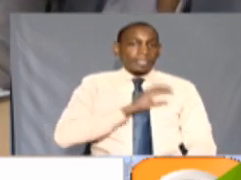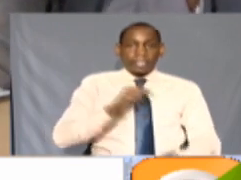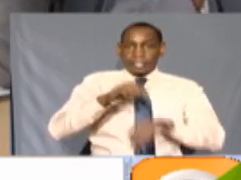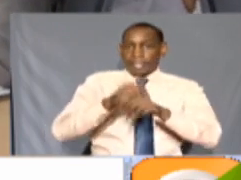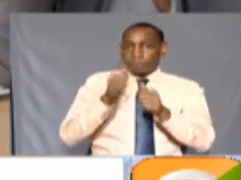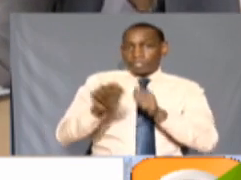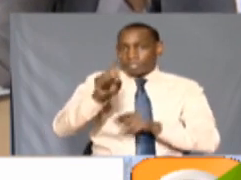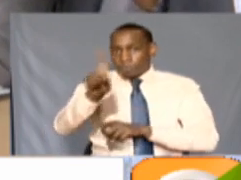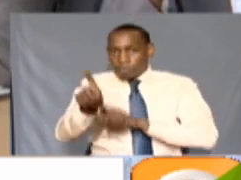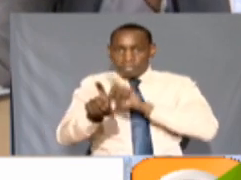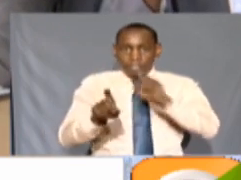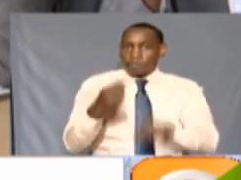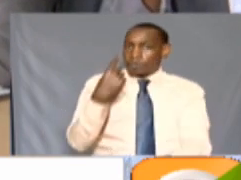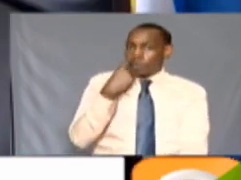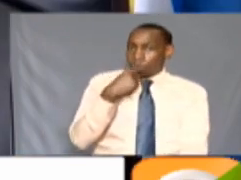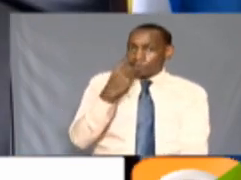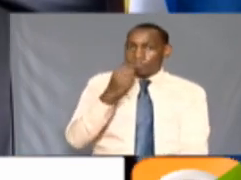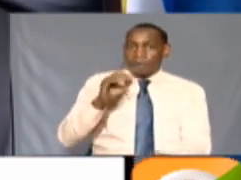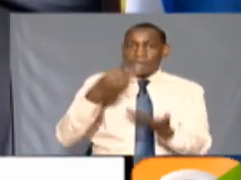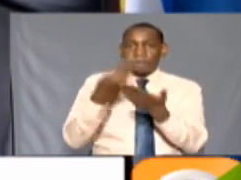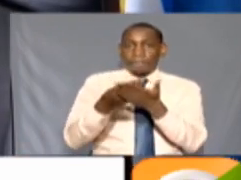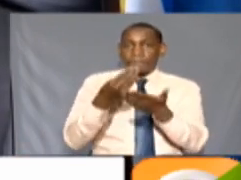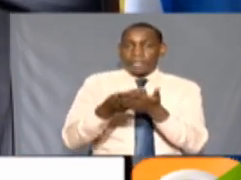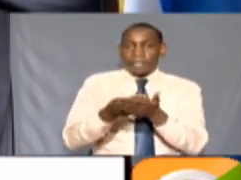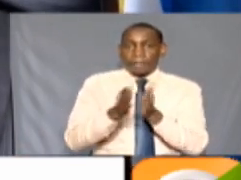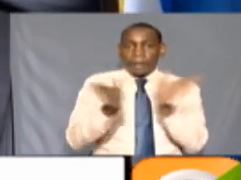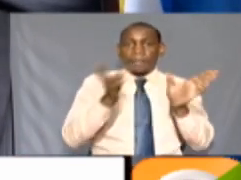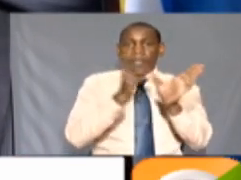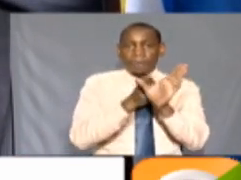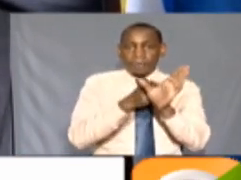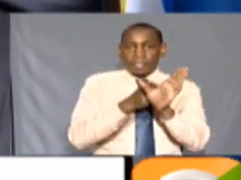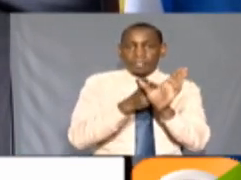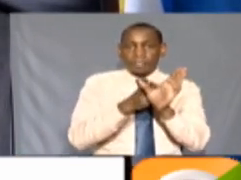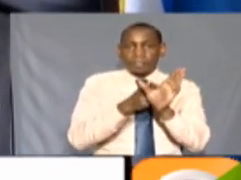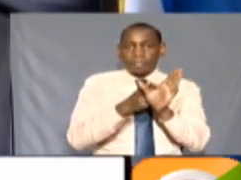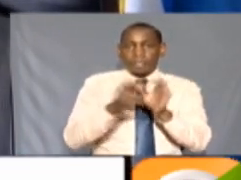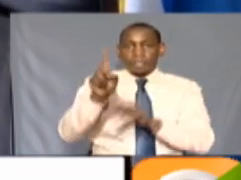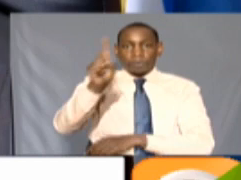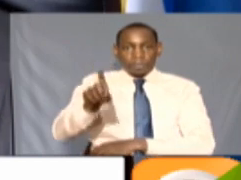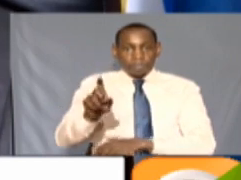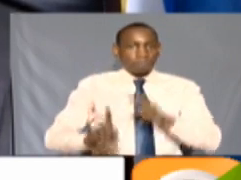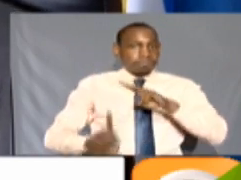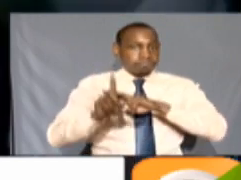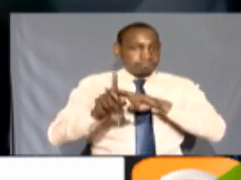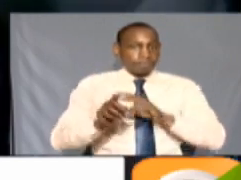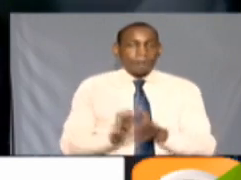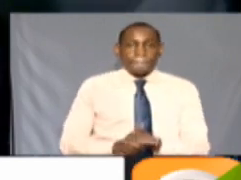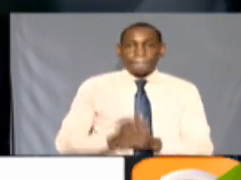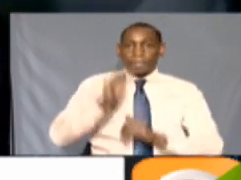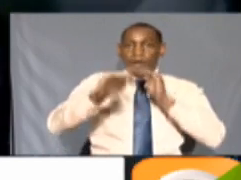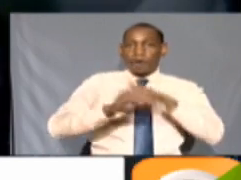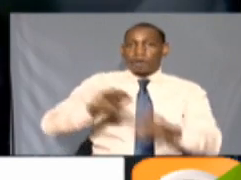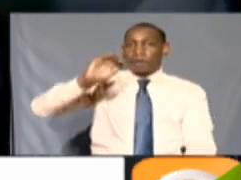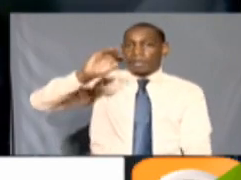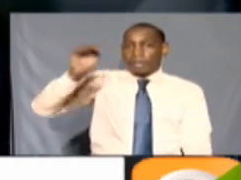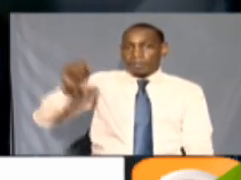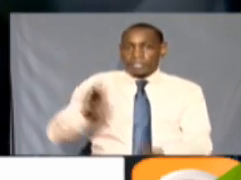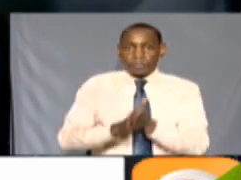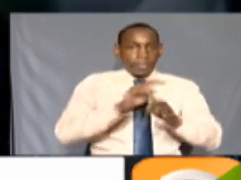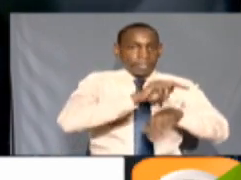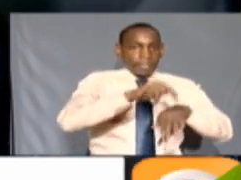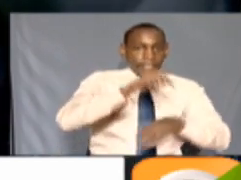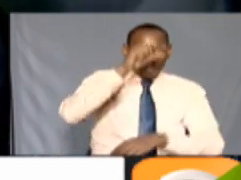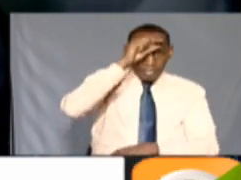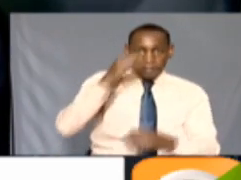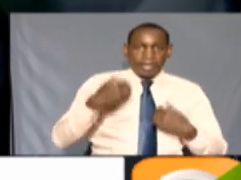when questions over who is funding the public participation meetings have cropped up. In all the counties and in national government, there